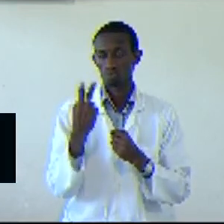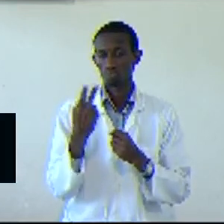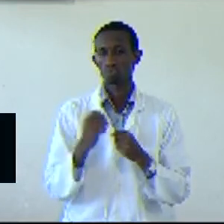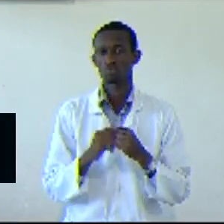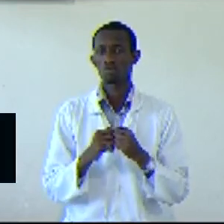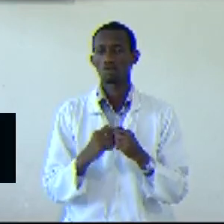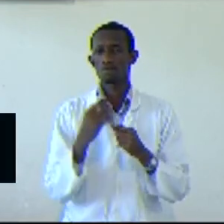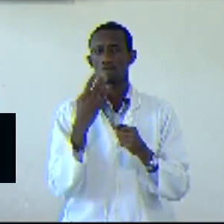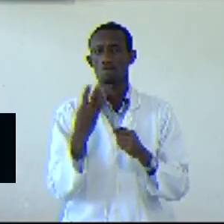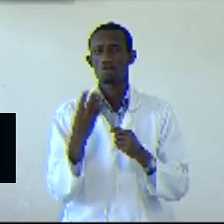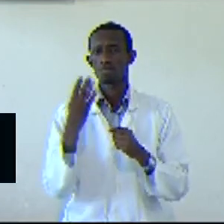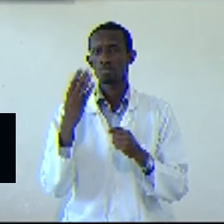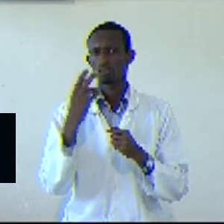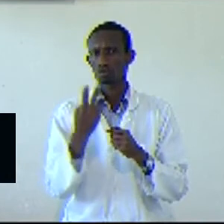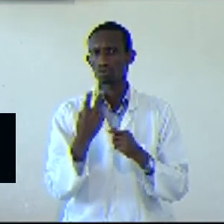2400 plus